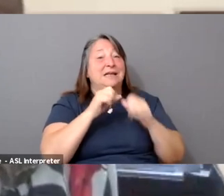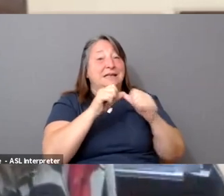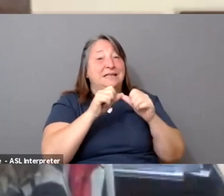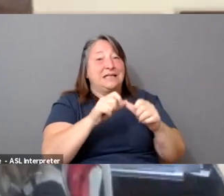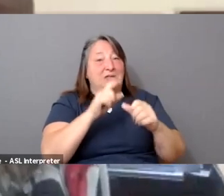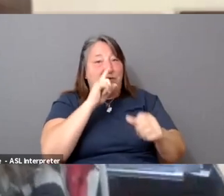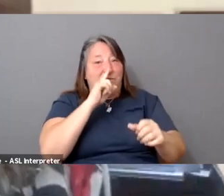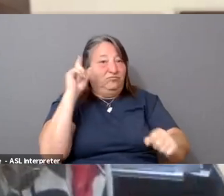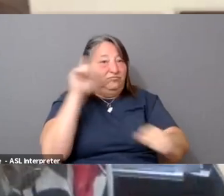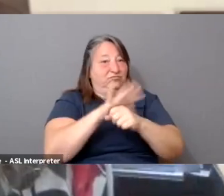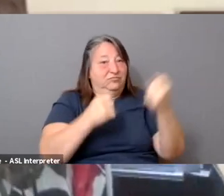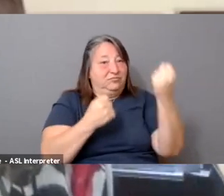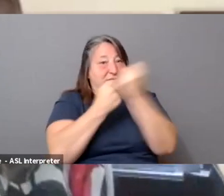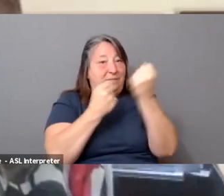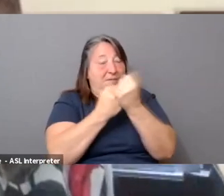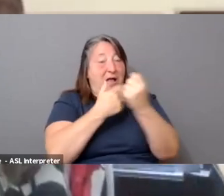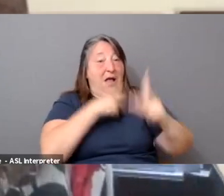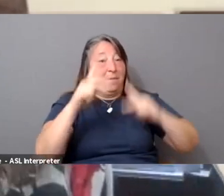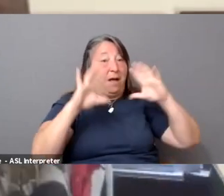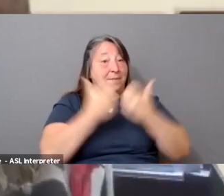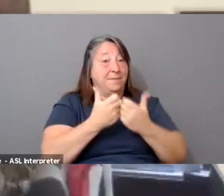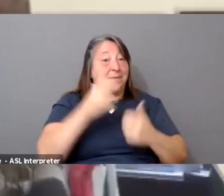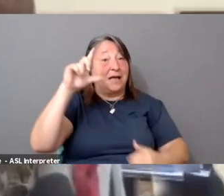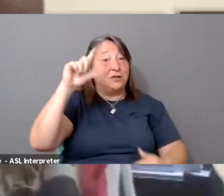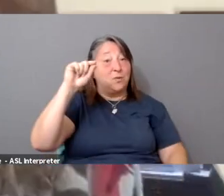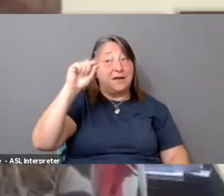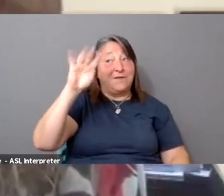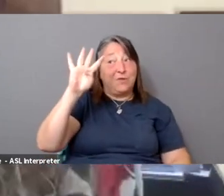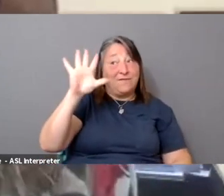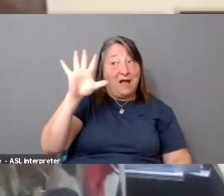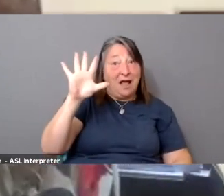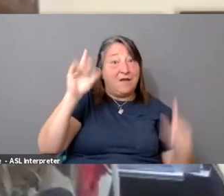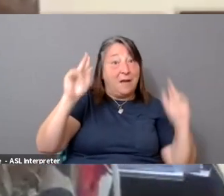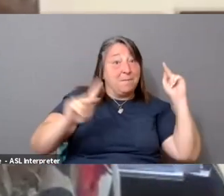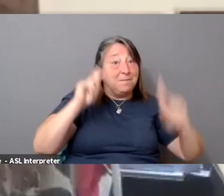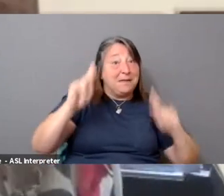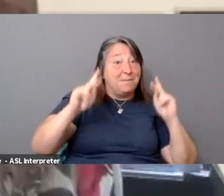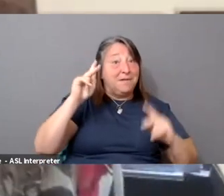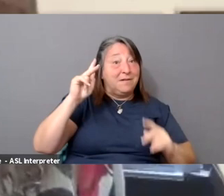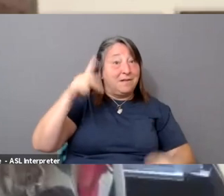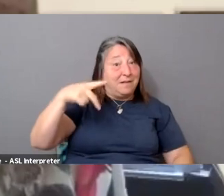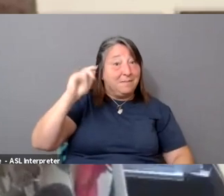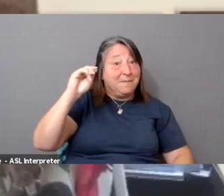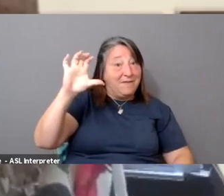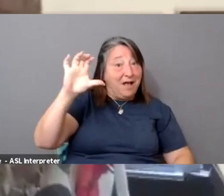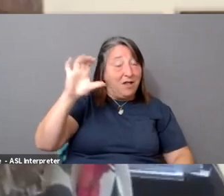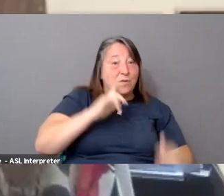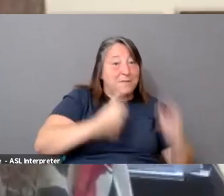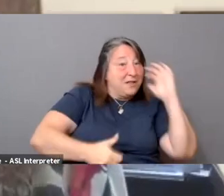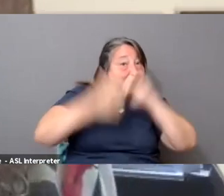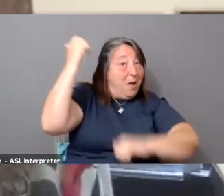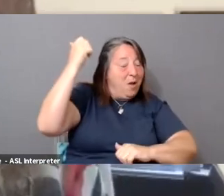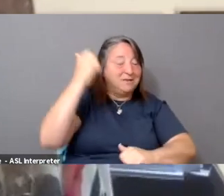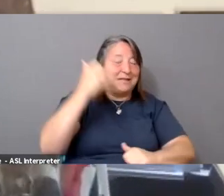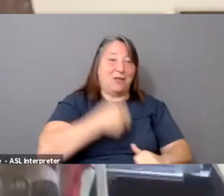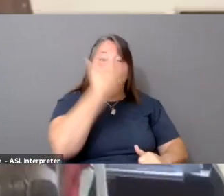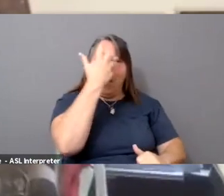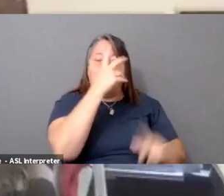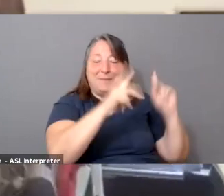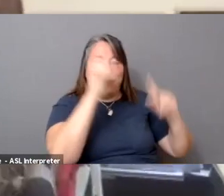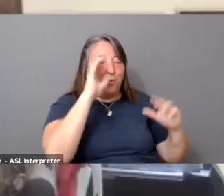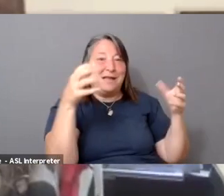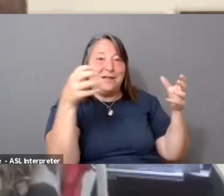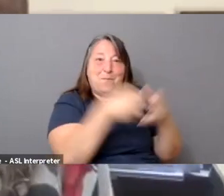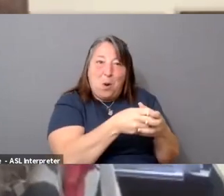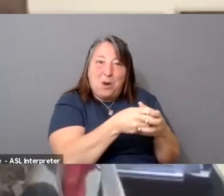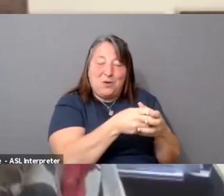by 2045, people of color will be the majority and there will be a white, you know, minority. So I'm really